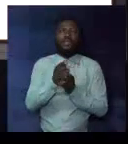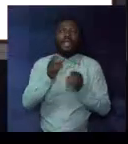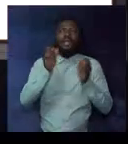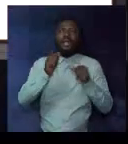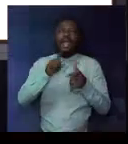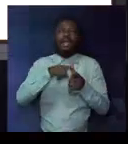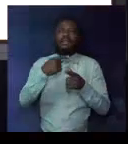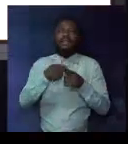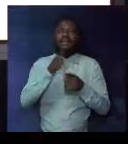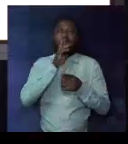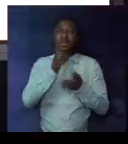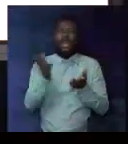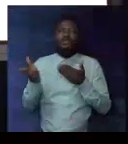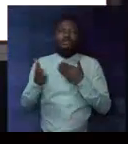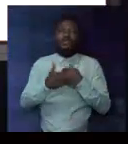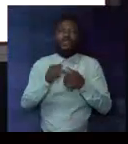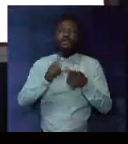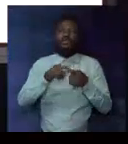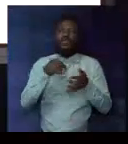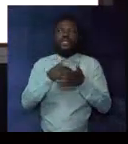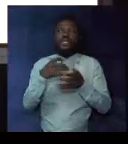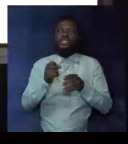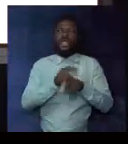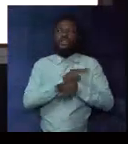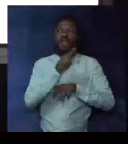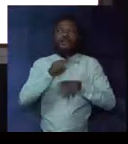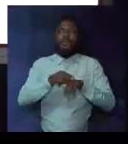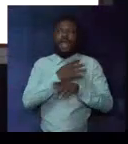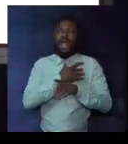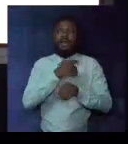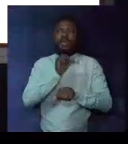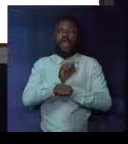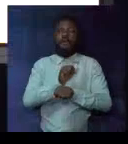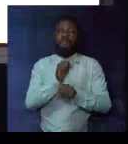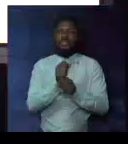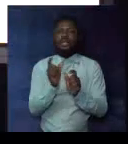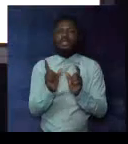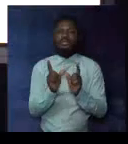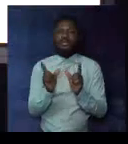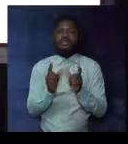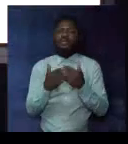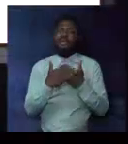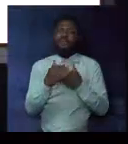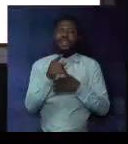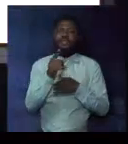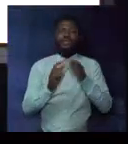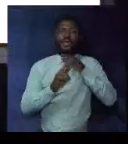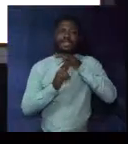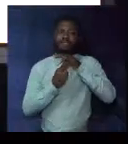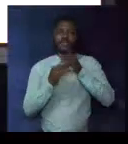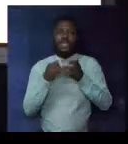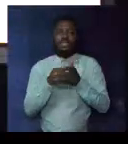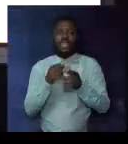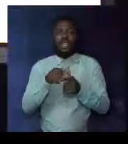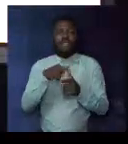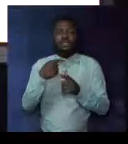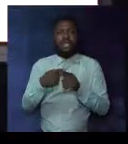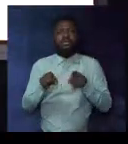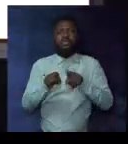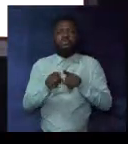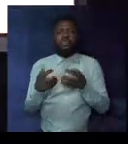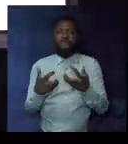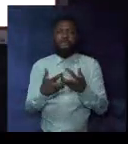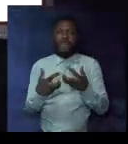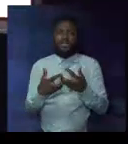corrected can then be restored to its normal and operational state. After you repair it,